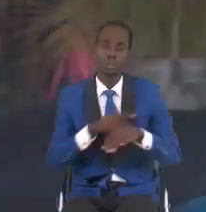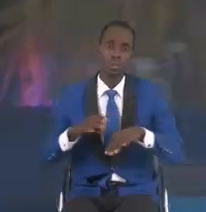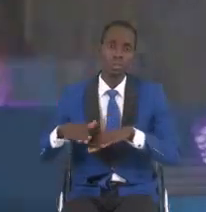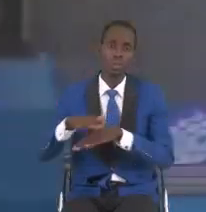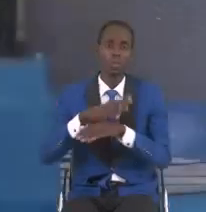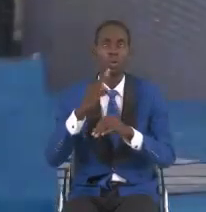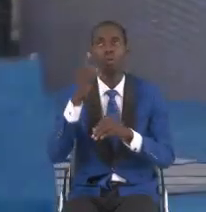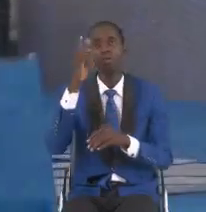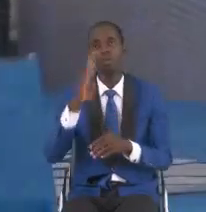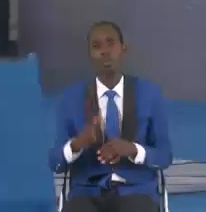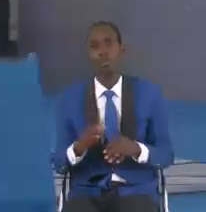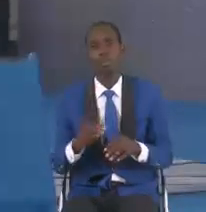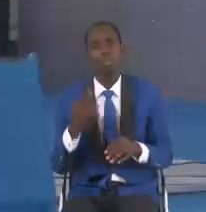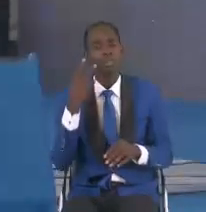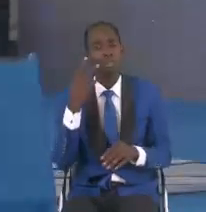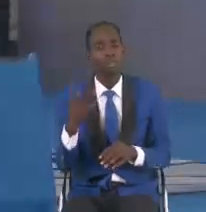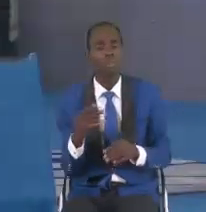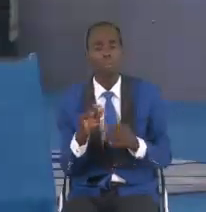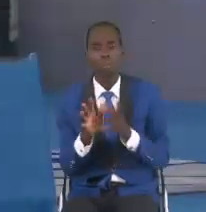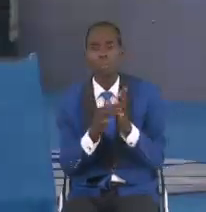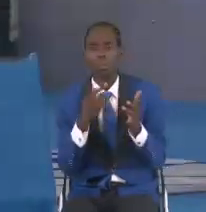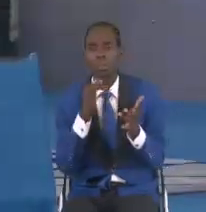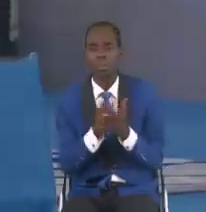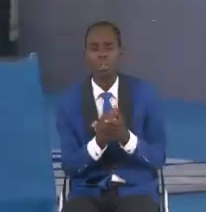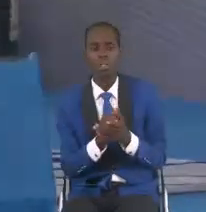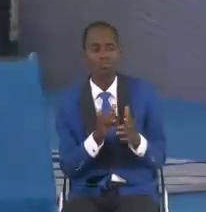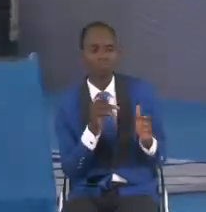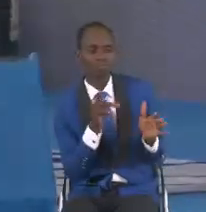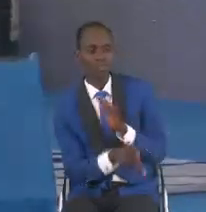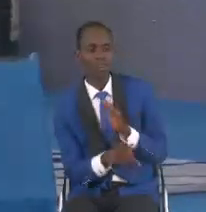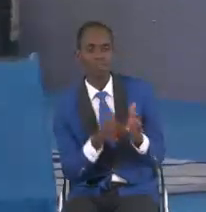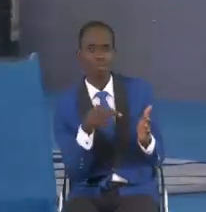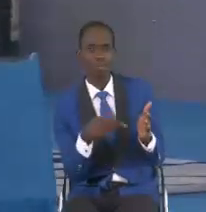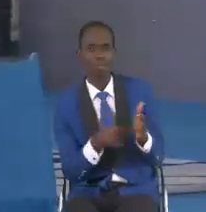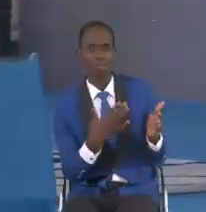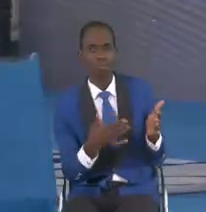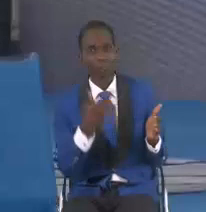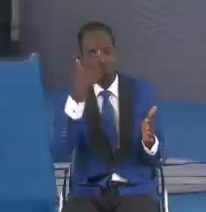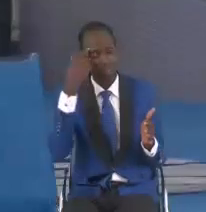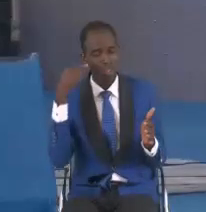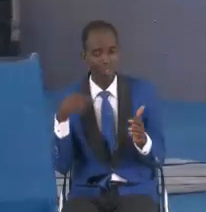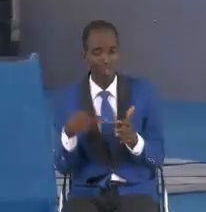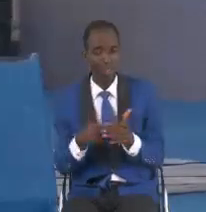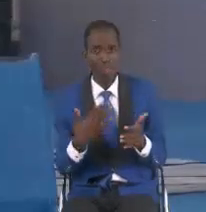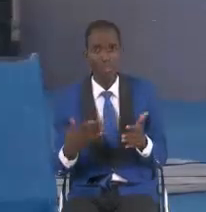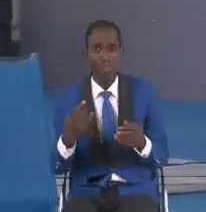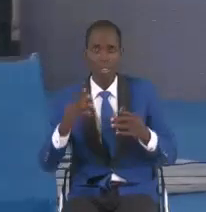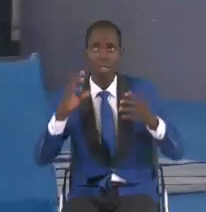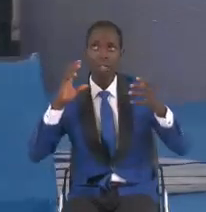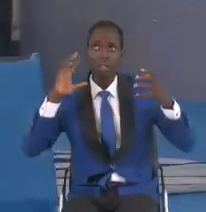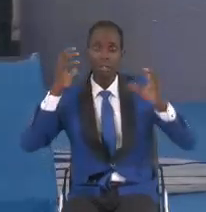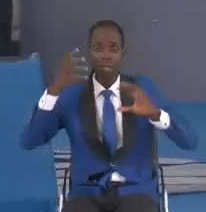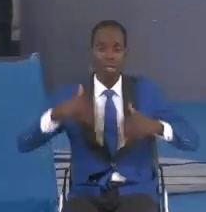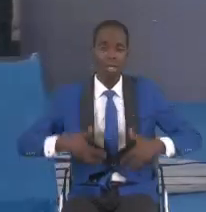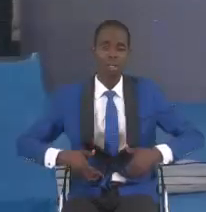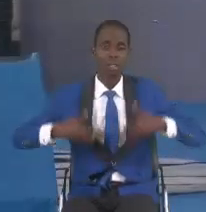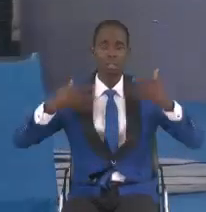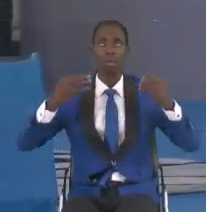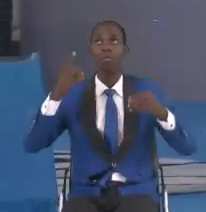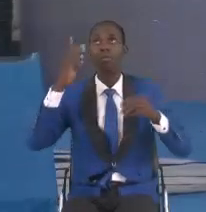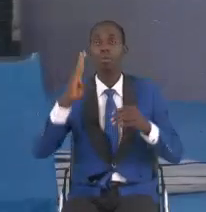says, mortify this thing, because of these things the wrath of God comes upon